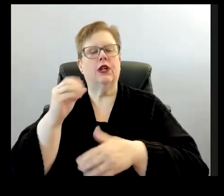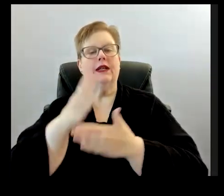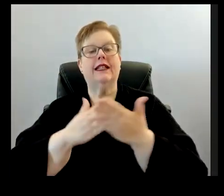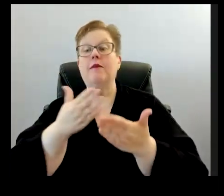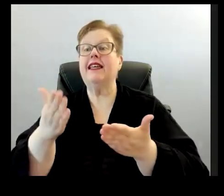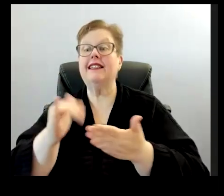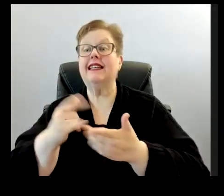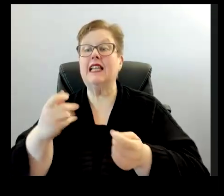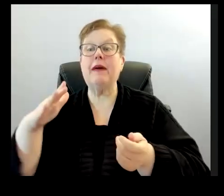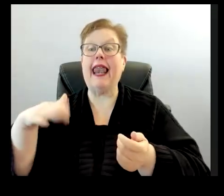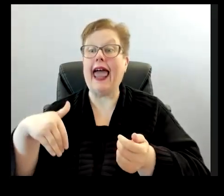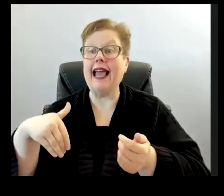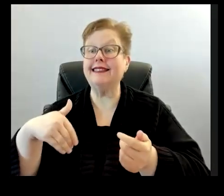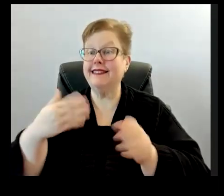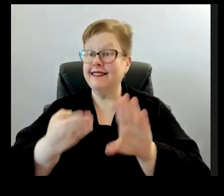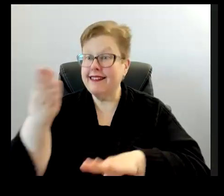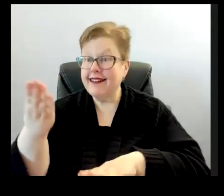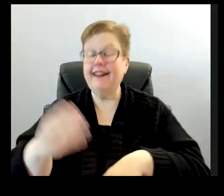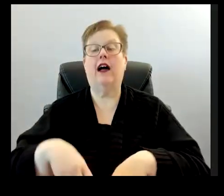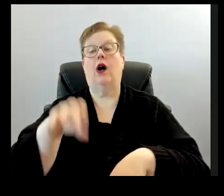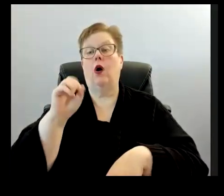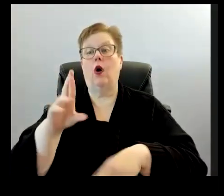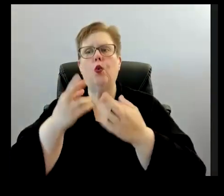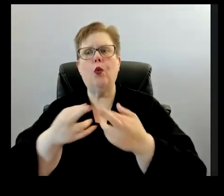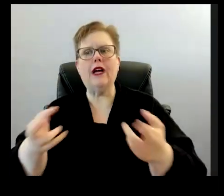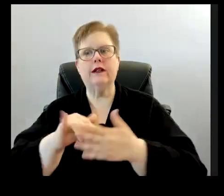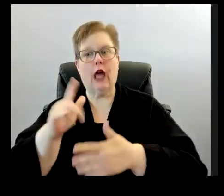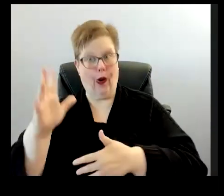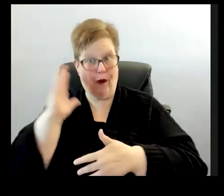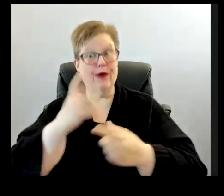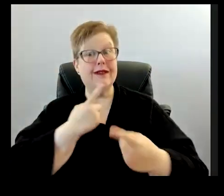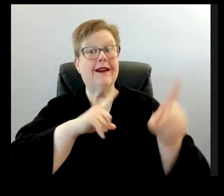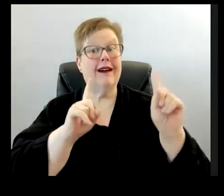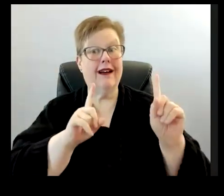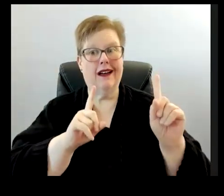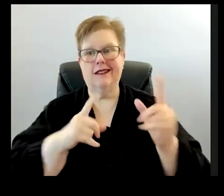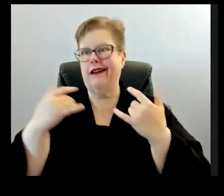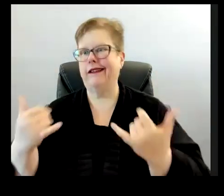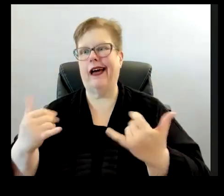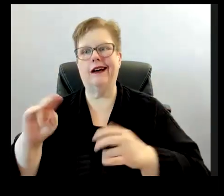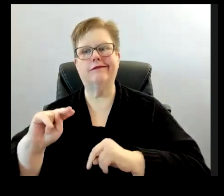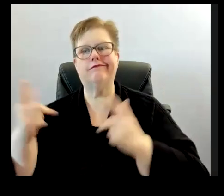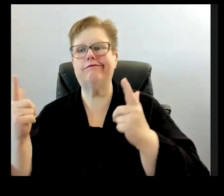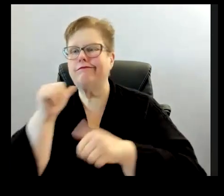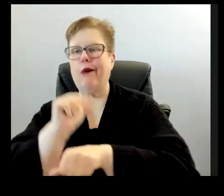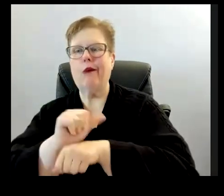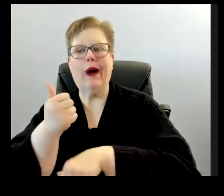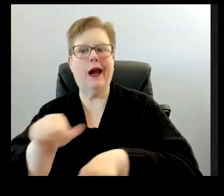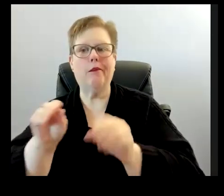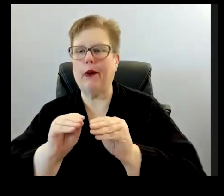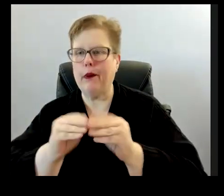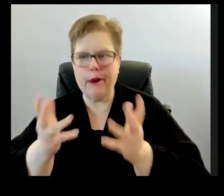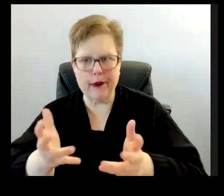late, for example, or resources that used to work for you but don't work anymore.